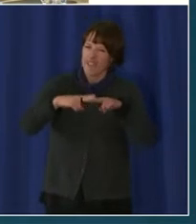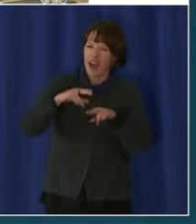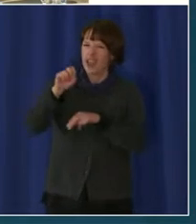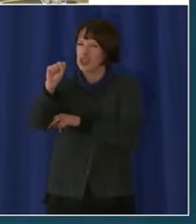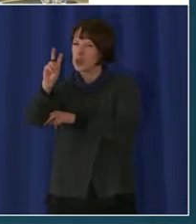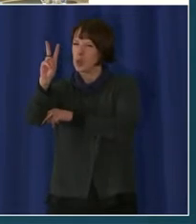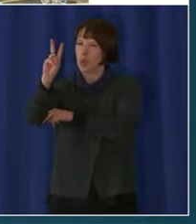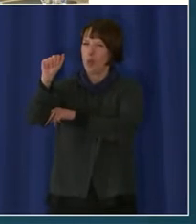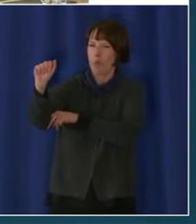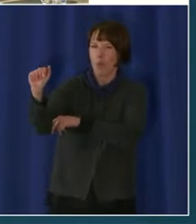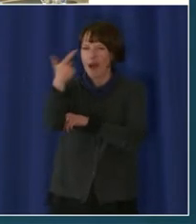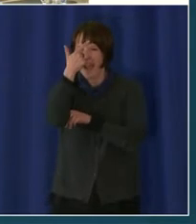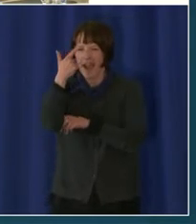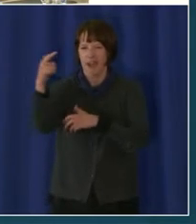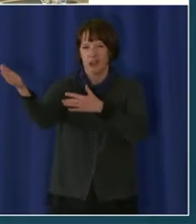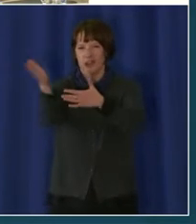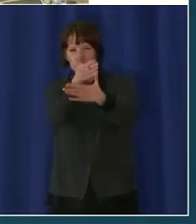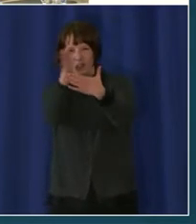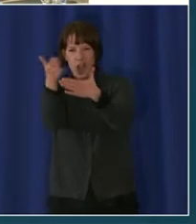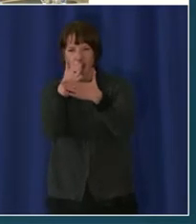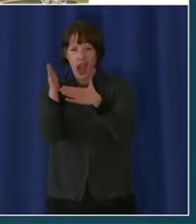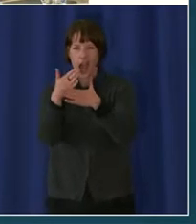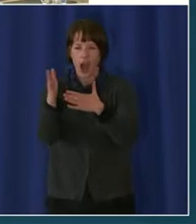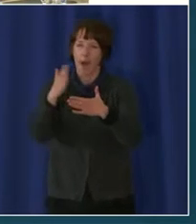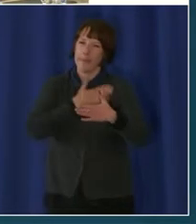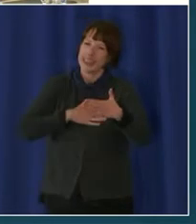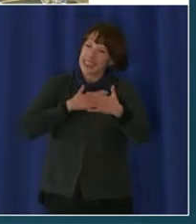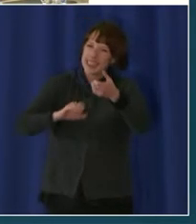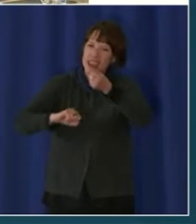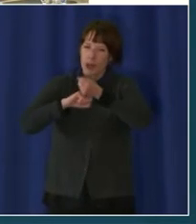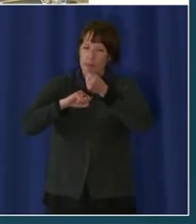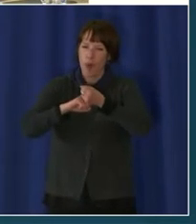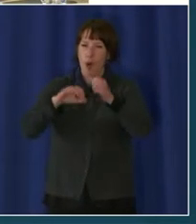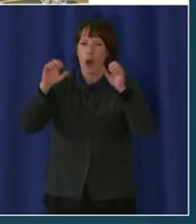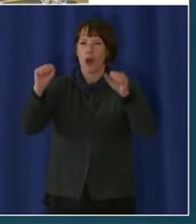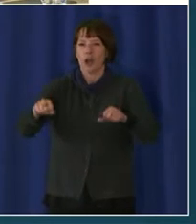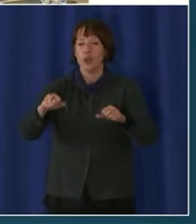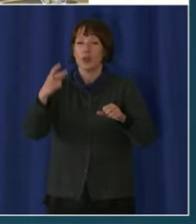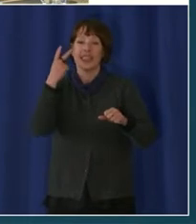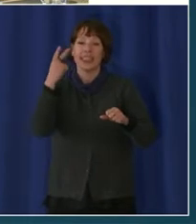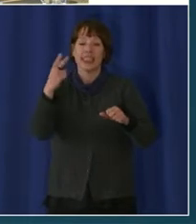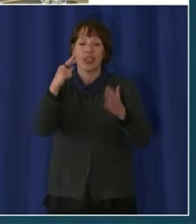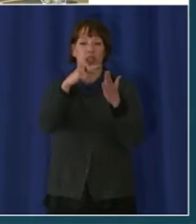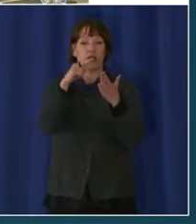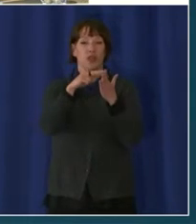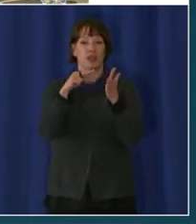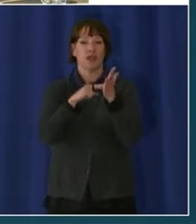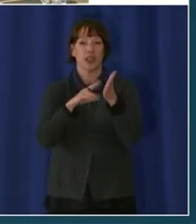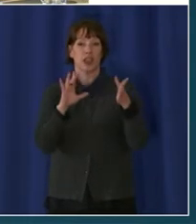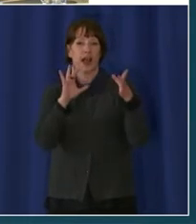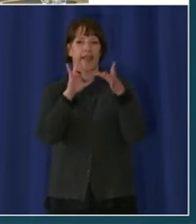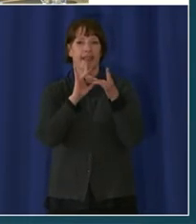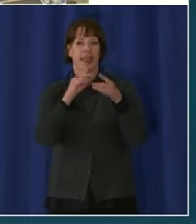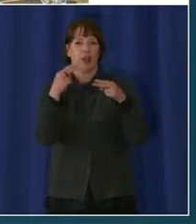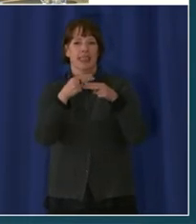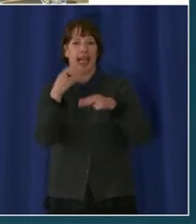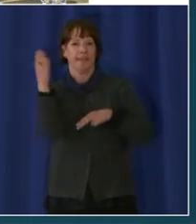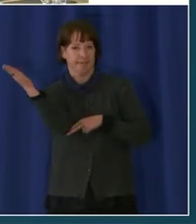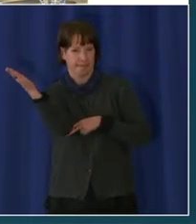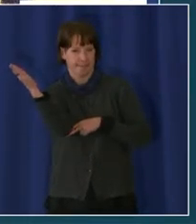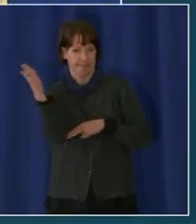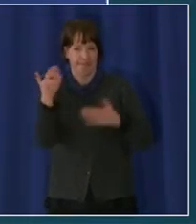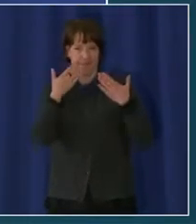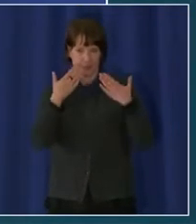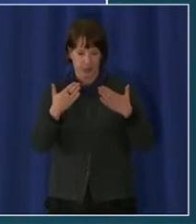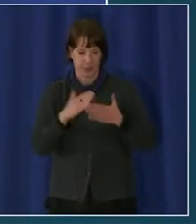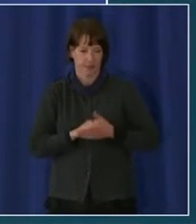So please come out and support. Registration links for both events can be found on the slides you see. And I will hand it back over to Corey.